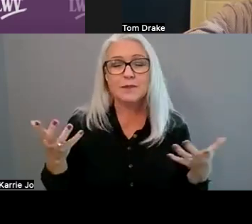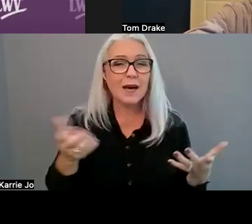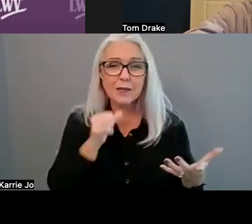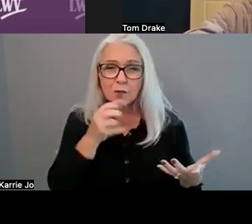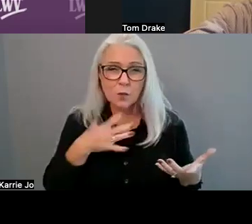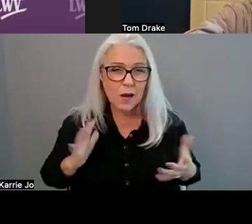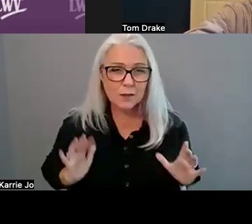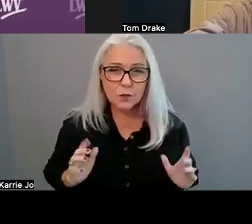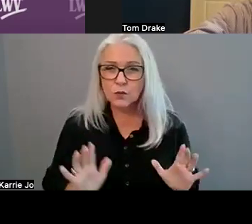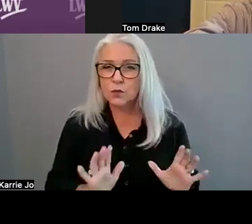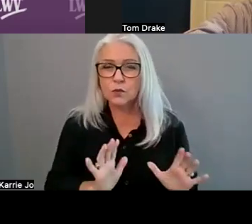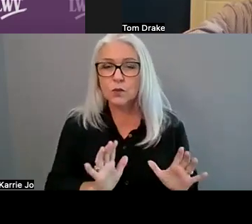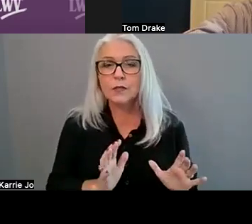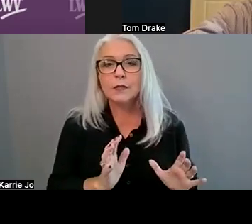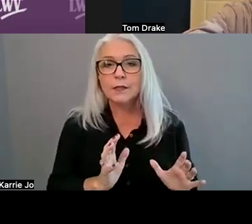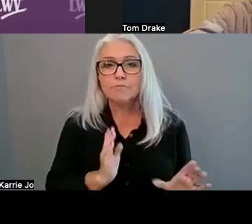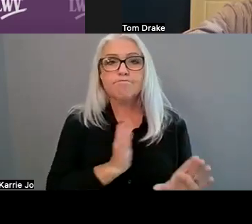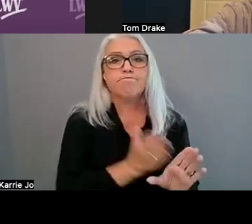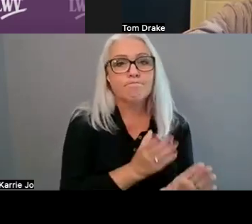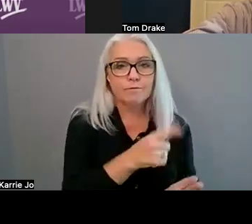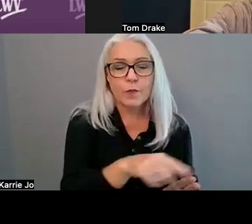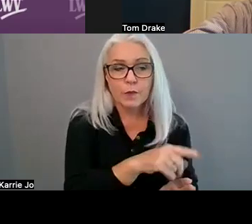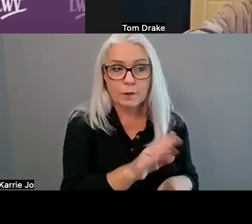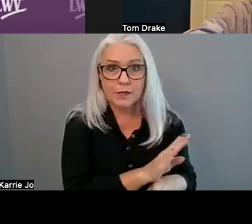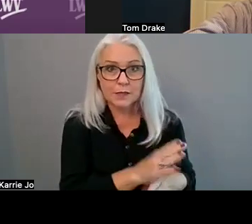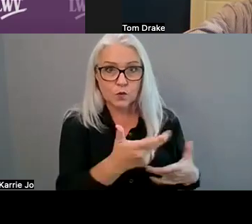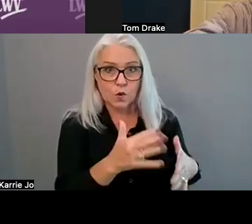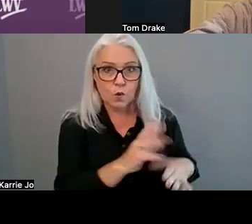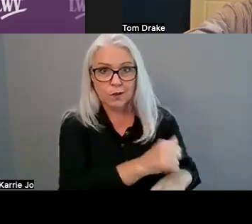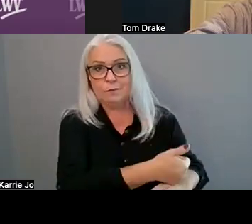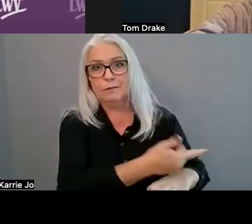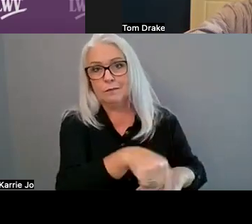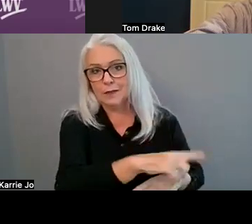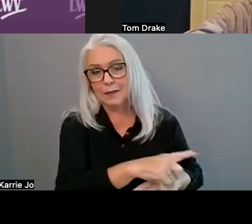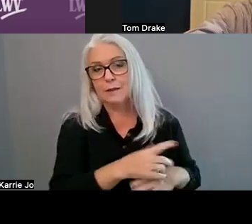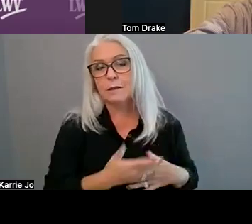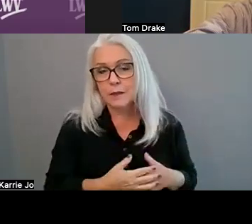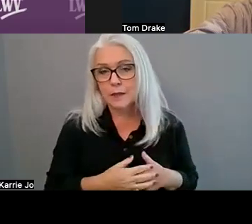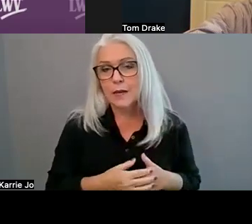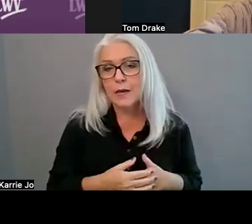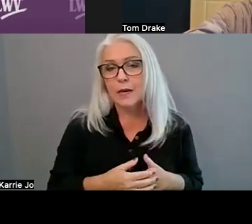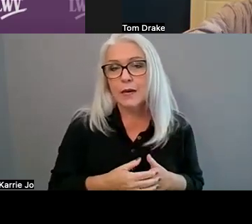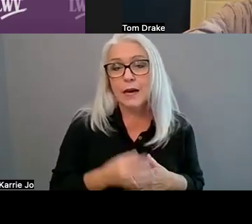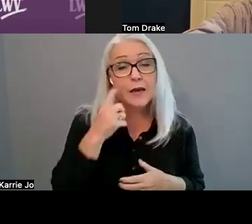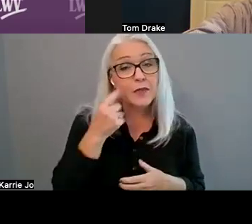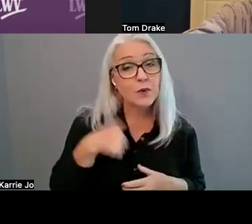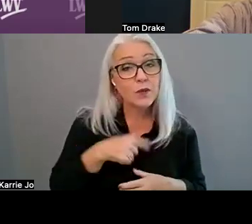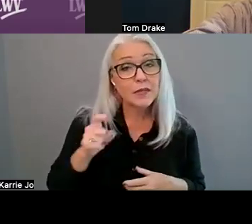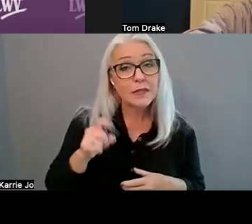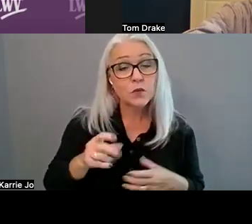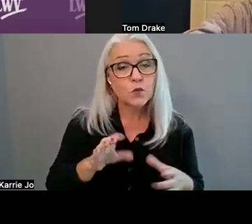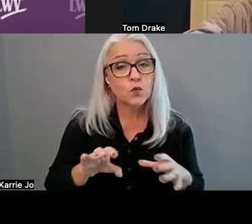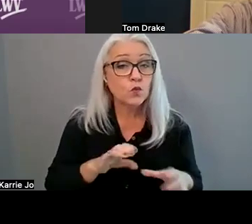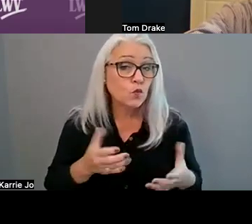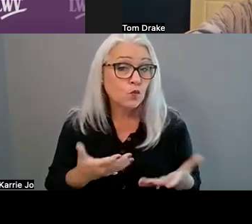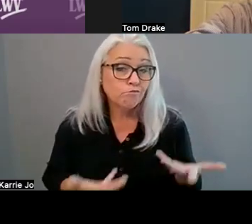undermine the businesses in the downtown. And I think we need to do more to attract visitors to Hastings.